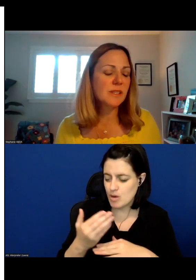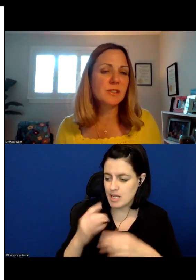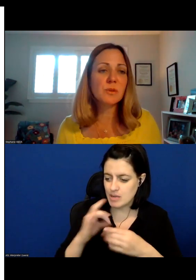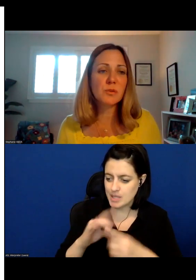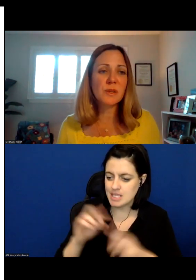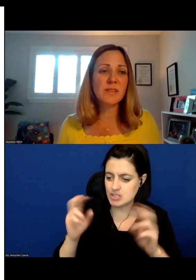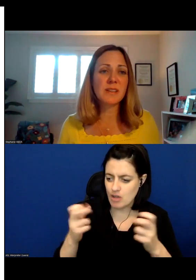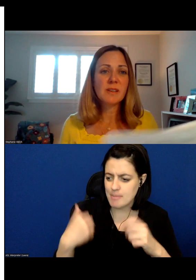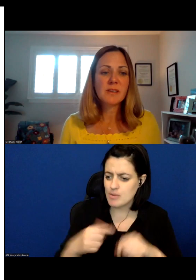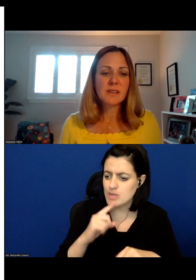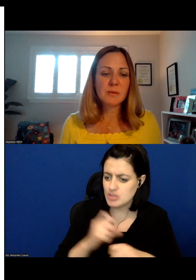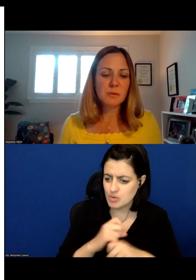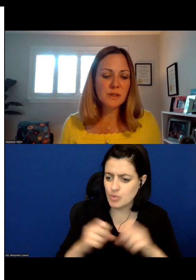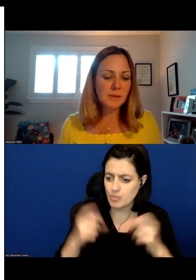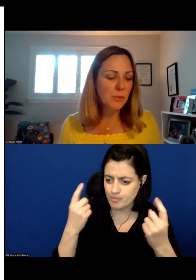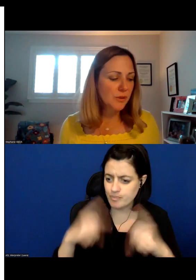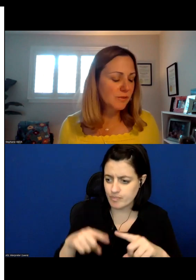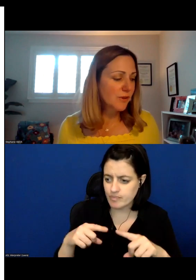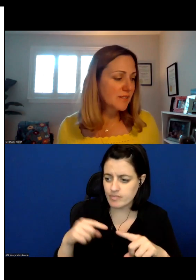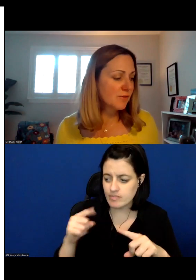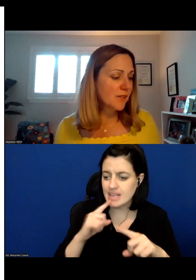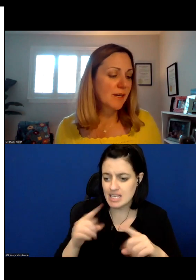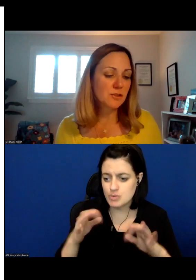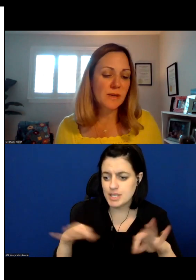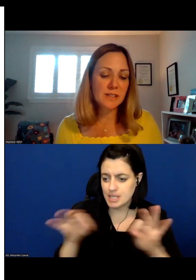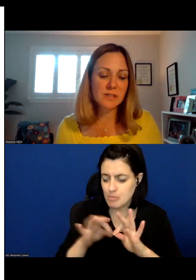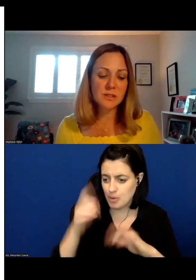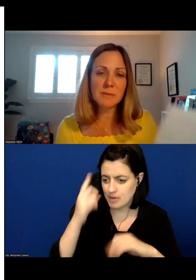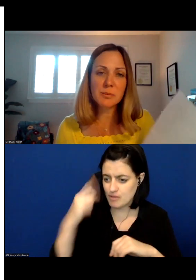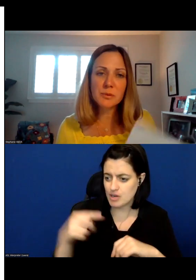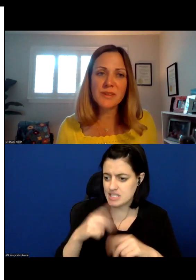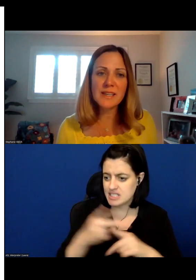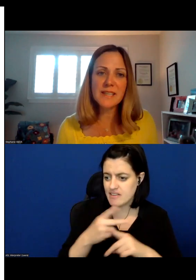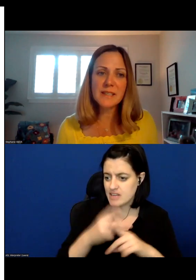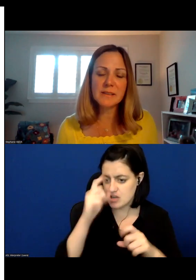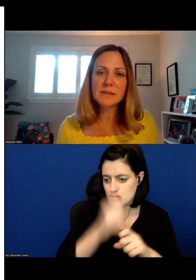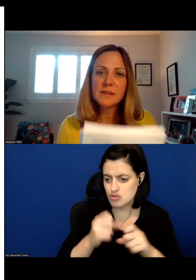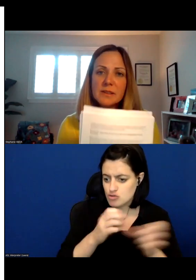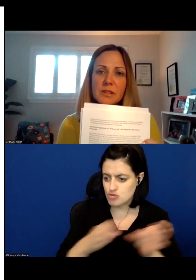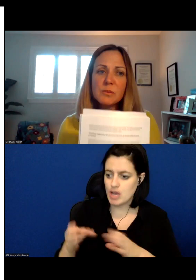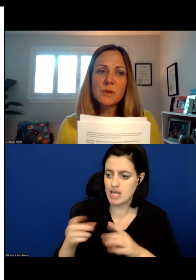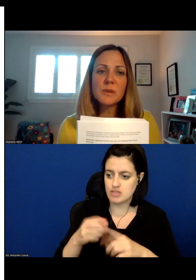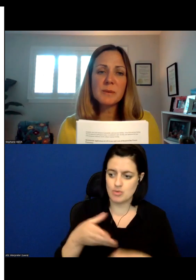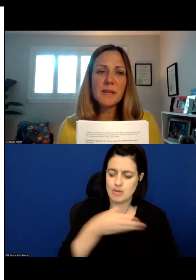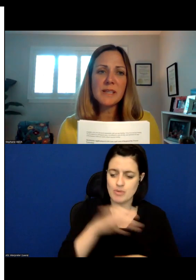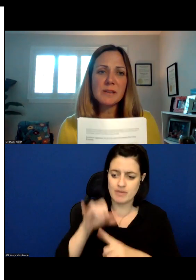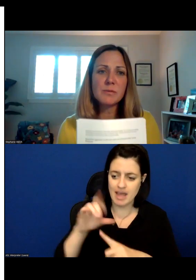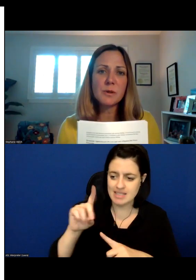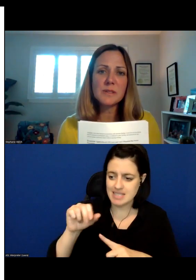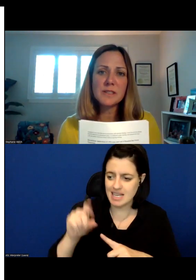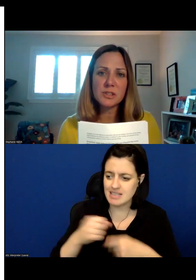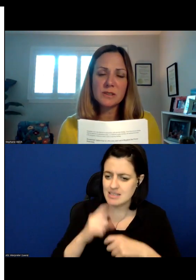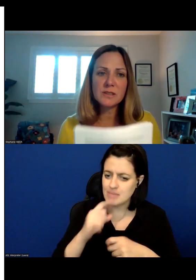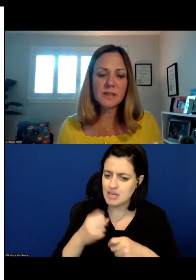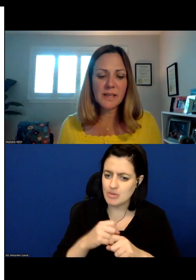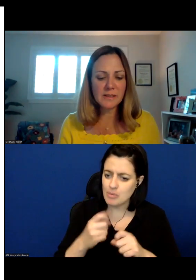that we really do agree that it would be really important for us to figure out strategies to improve that data so that we're really making